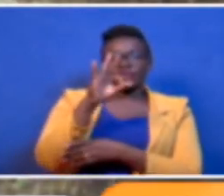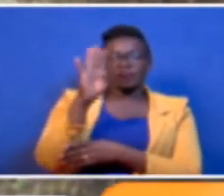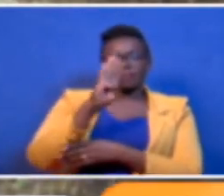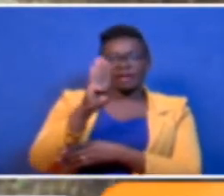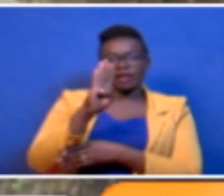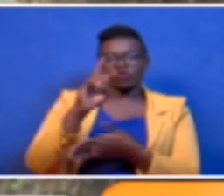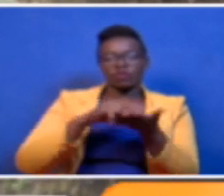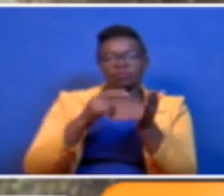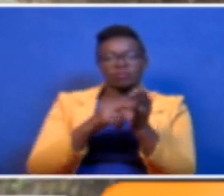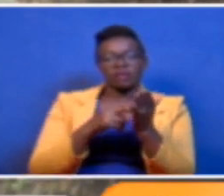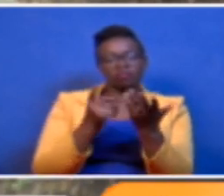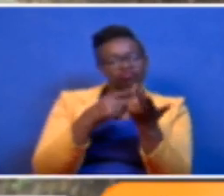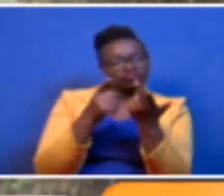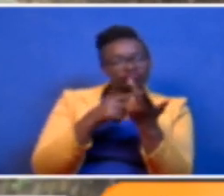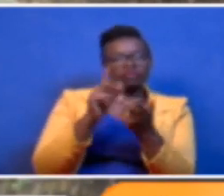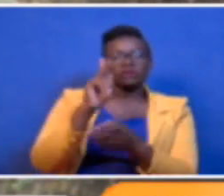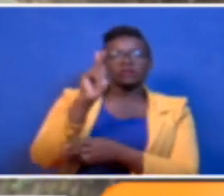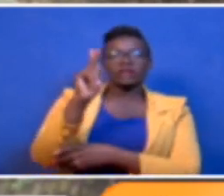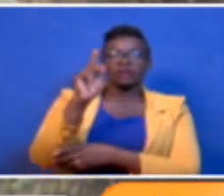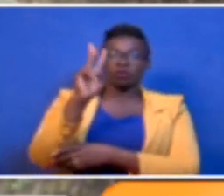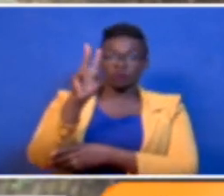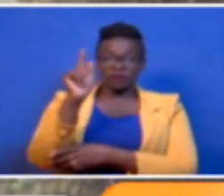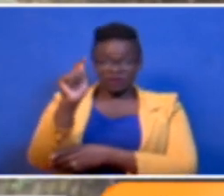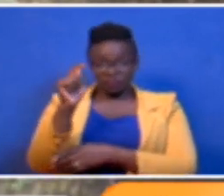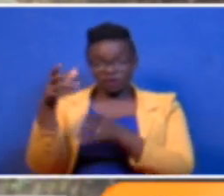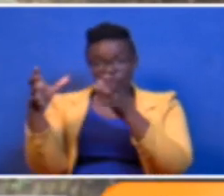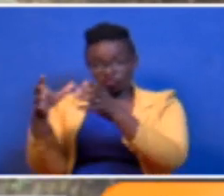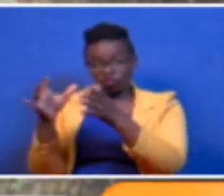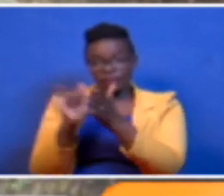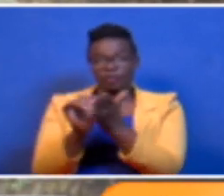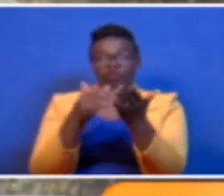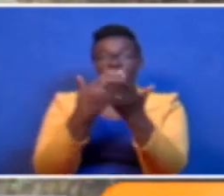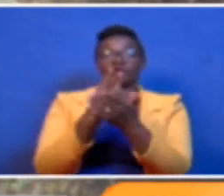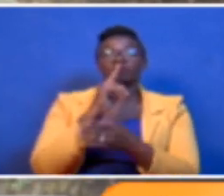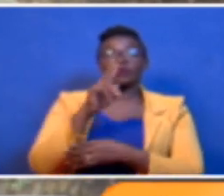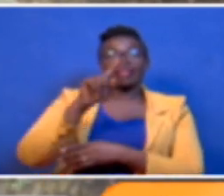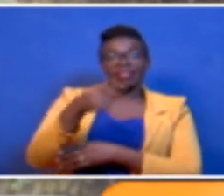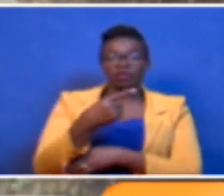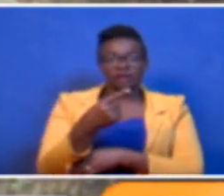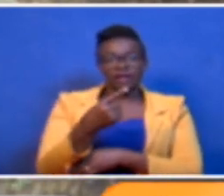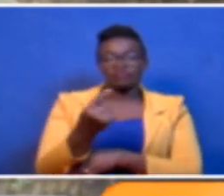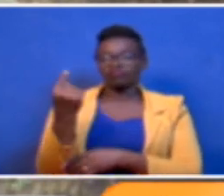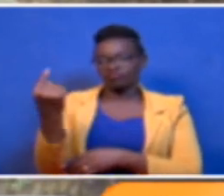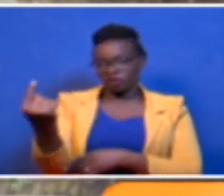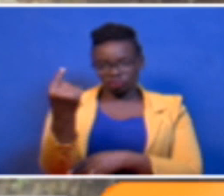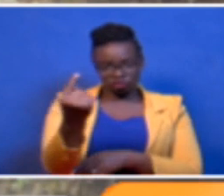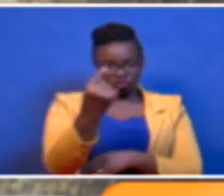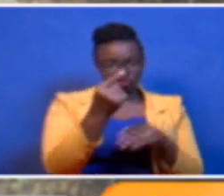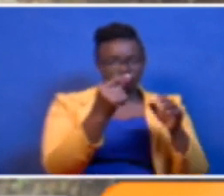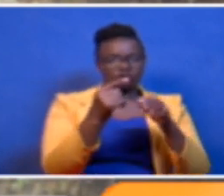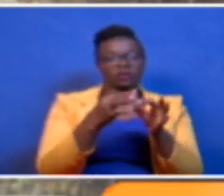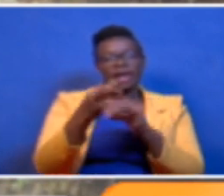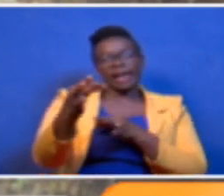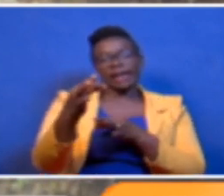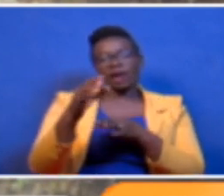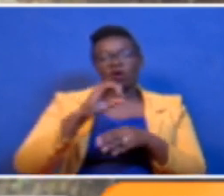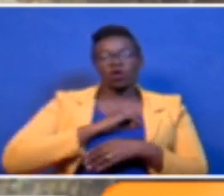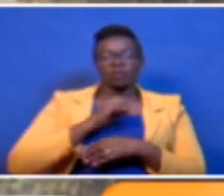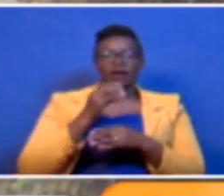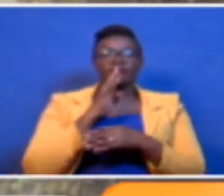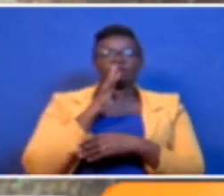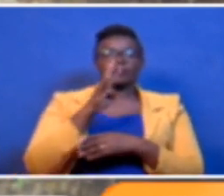based on calculations of the Kenya Water Towers Agency that proposed 200,000 shillings compensation for every acre owned by